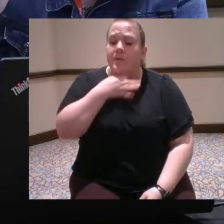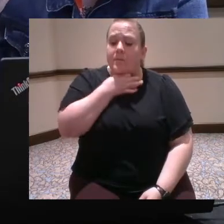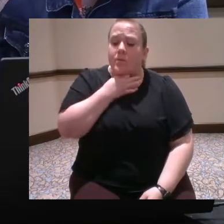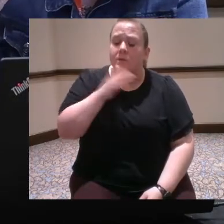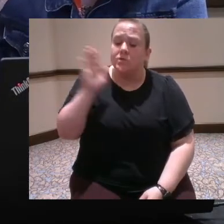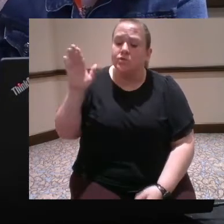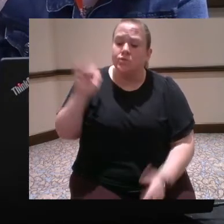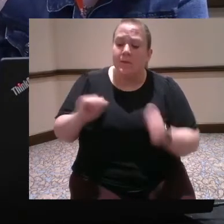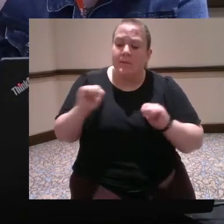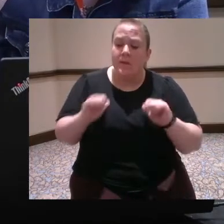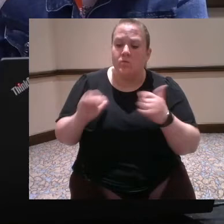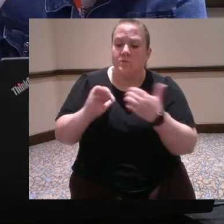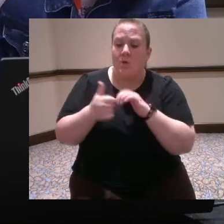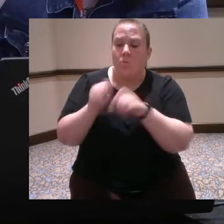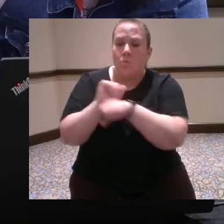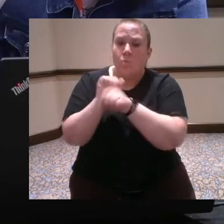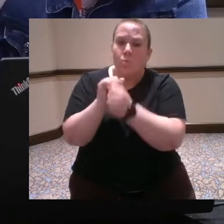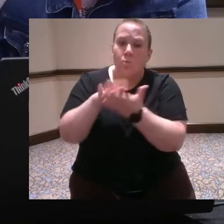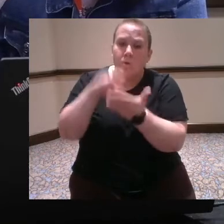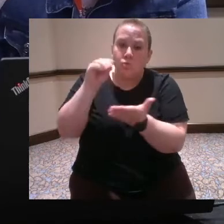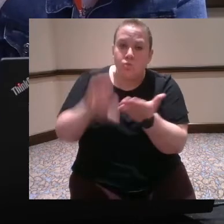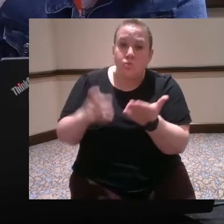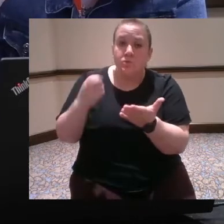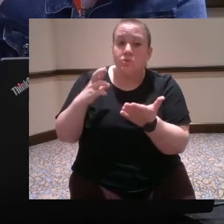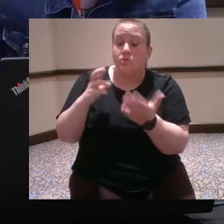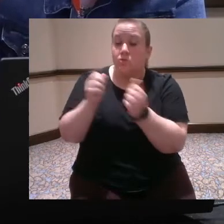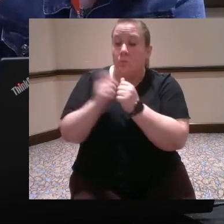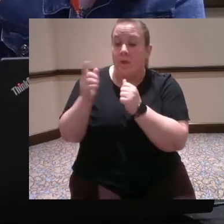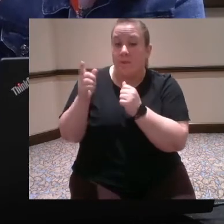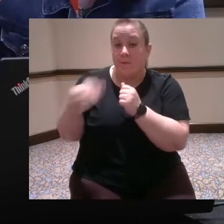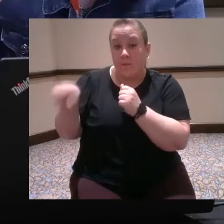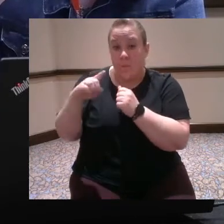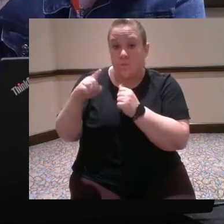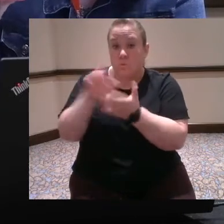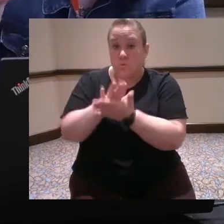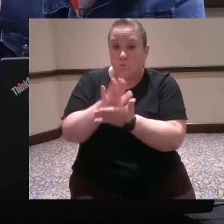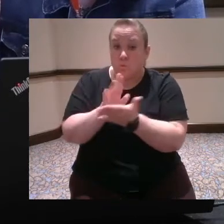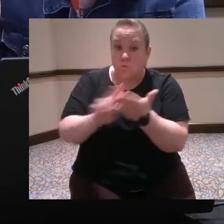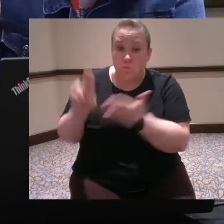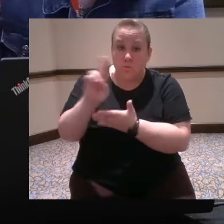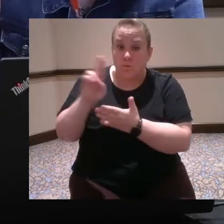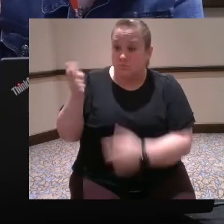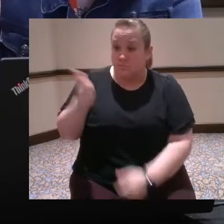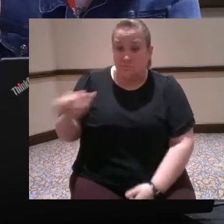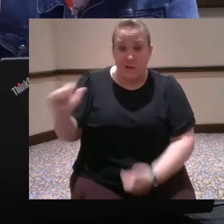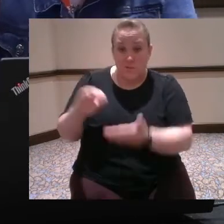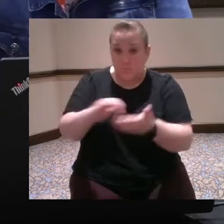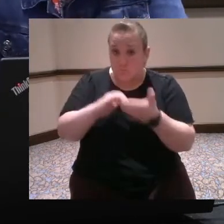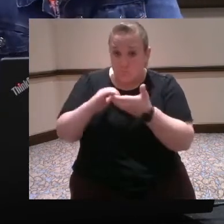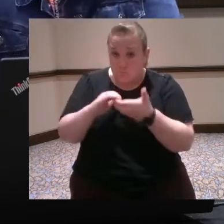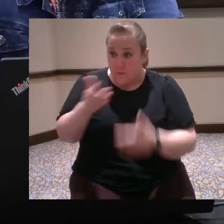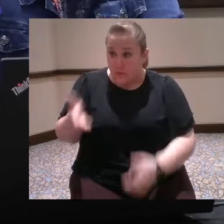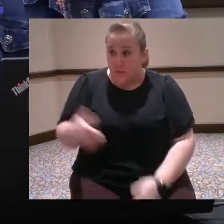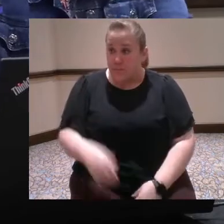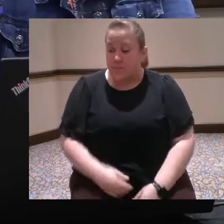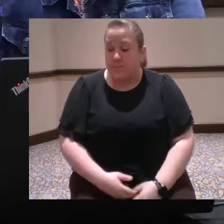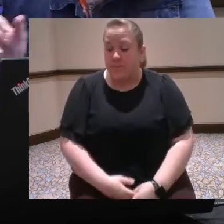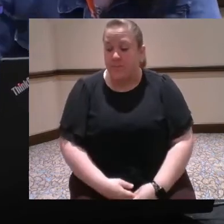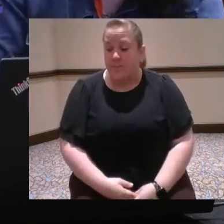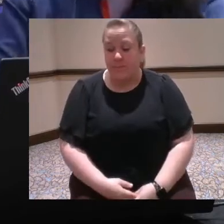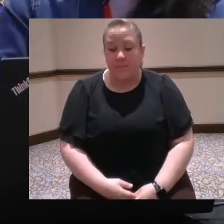do your theaters, you know, work with students or with those with those schools? Is there any kind of collaboration there?